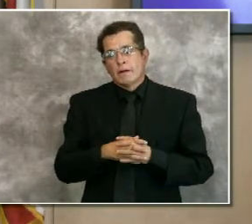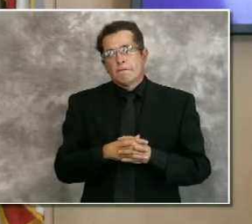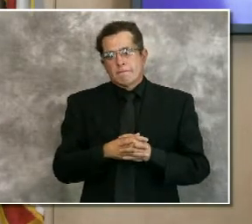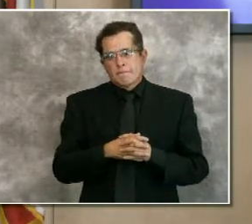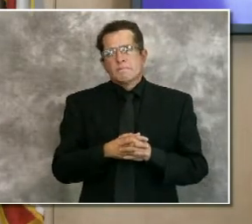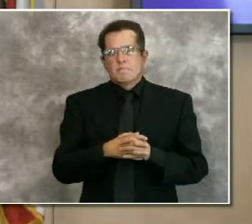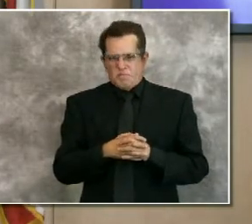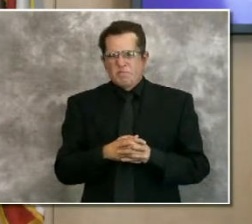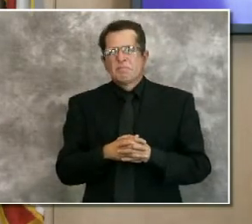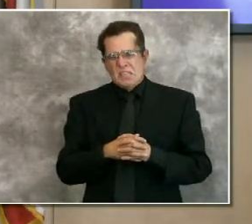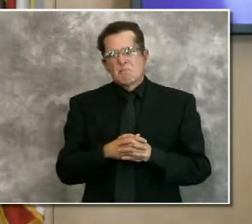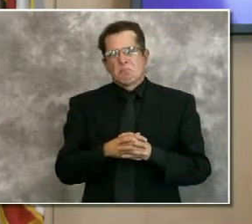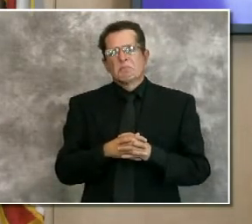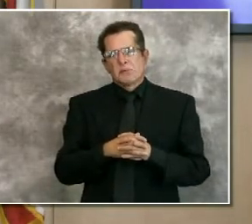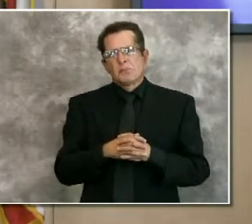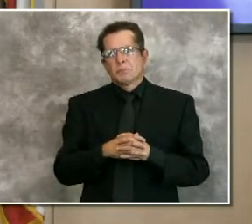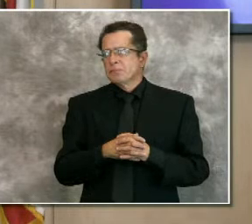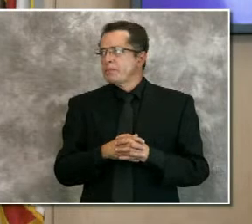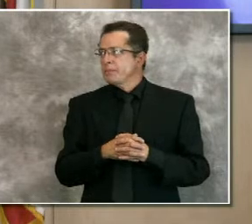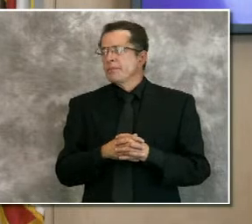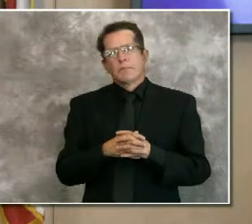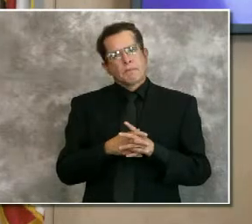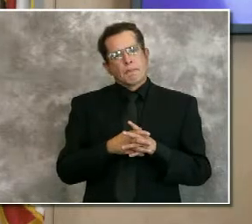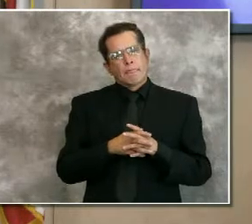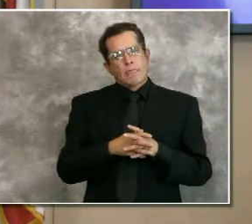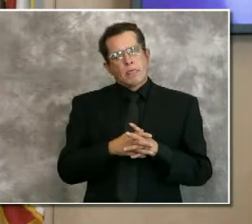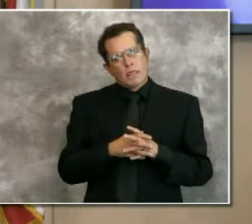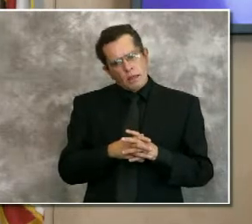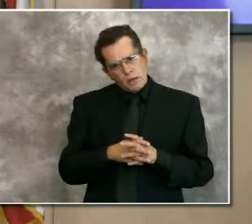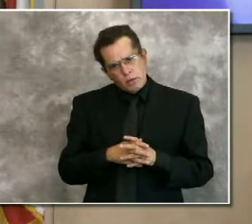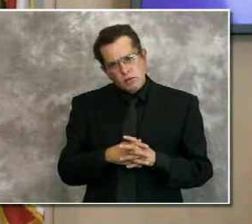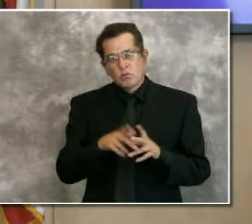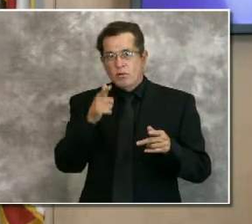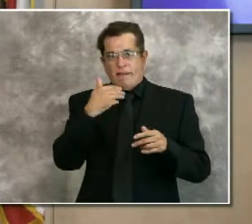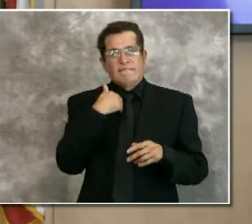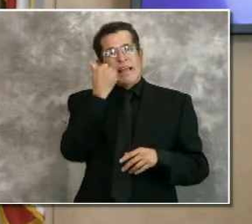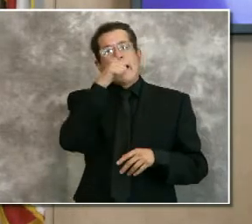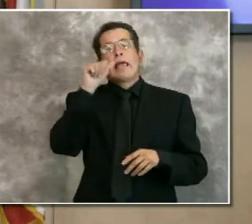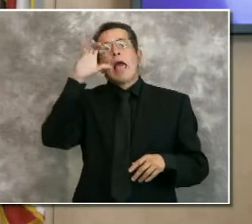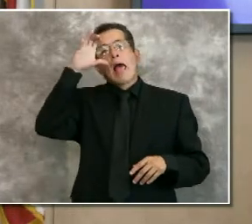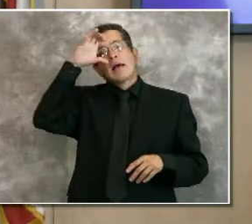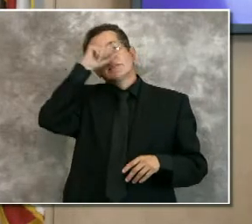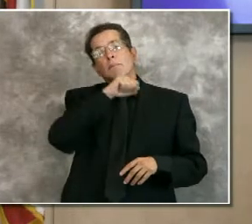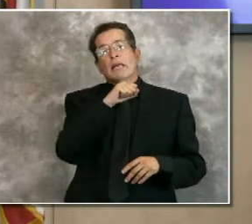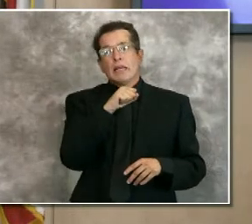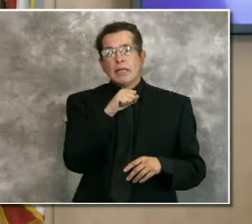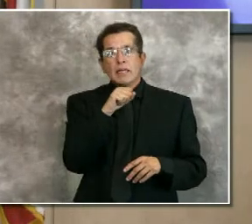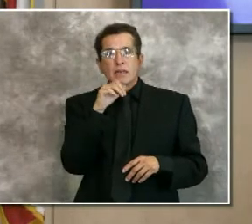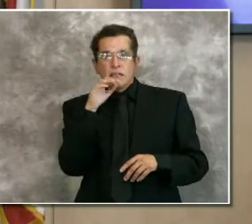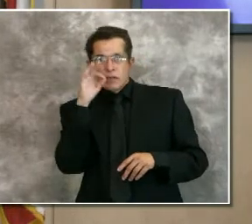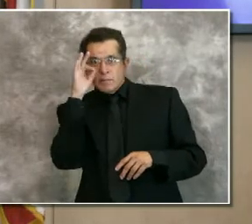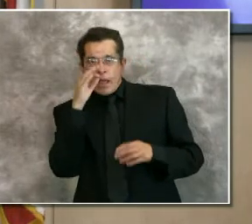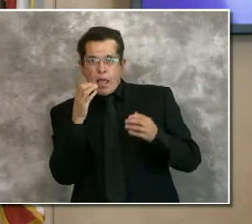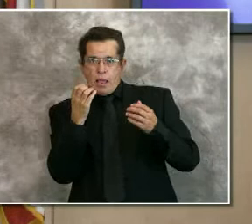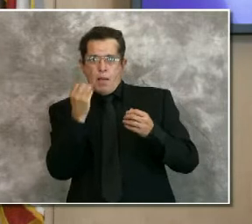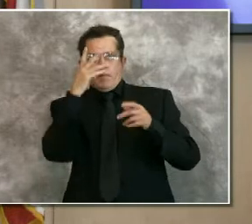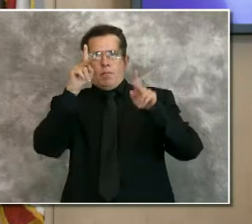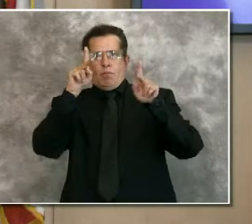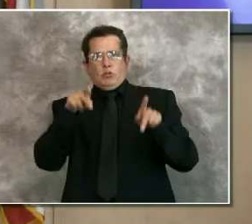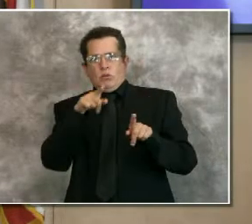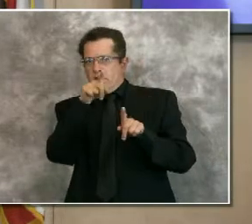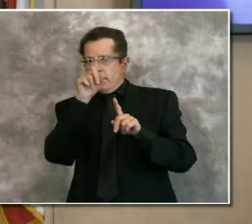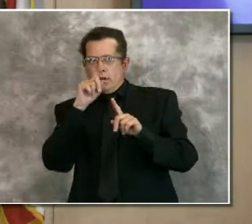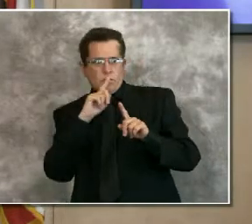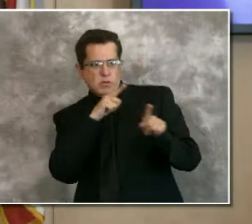Appreciate that answer. Do you have any anecdotal estimates on just the number of people who are entirely unreachable and you can